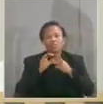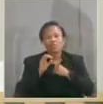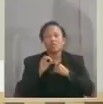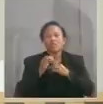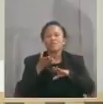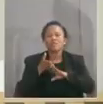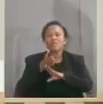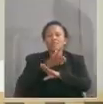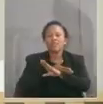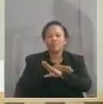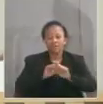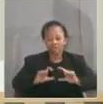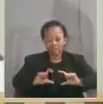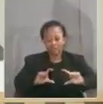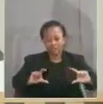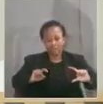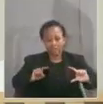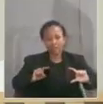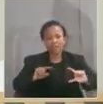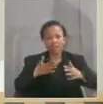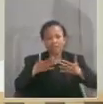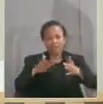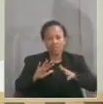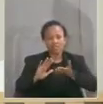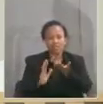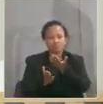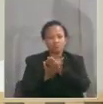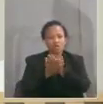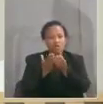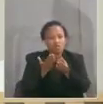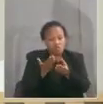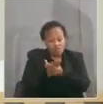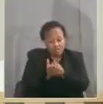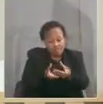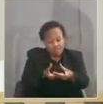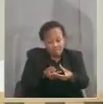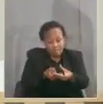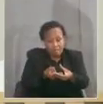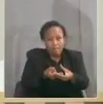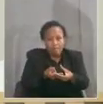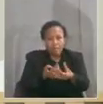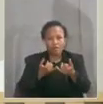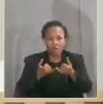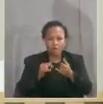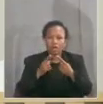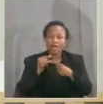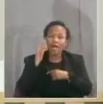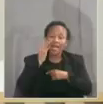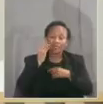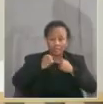stanza on my affidavit, my extensive experience within the